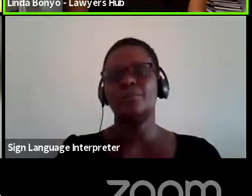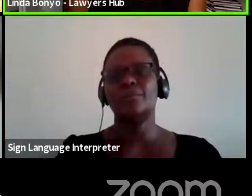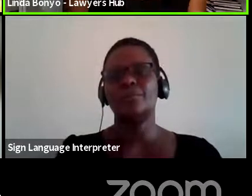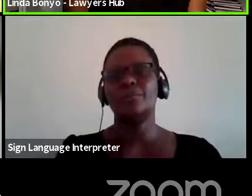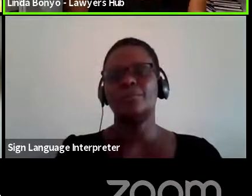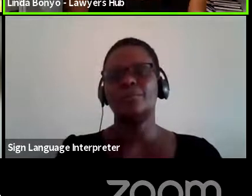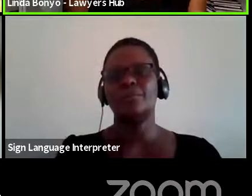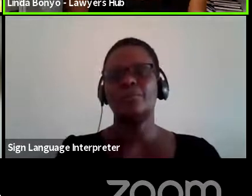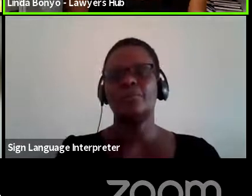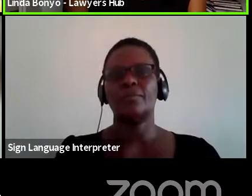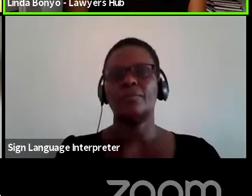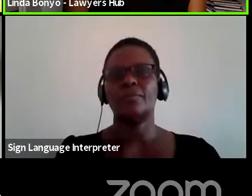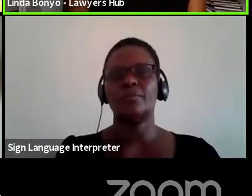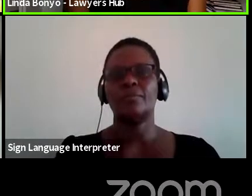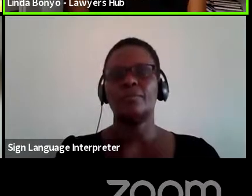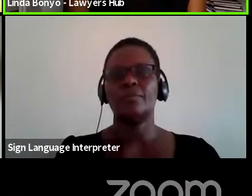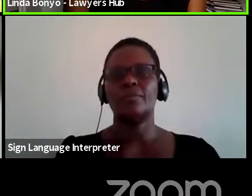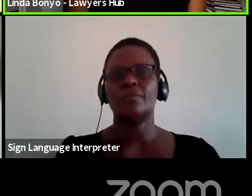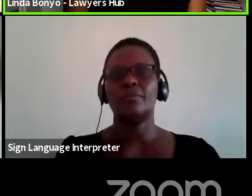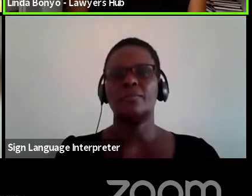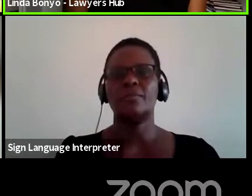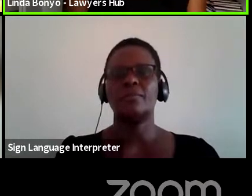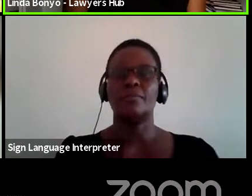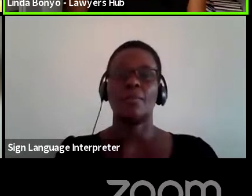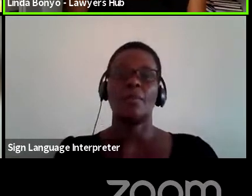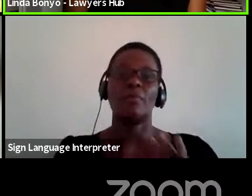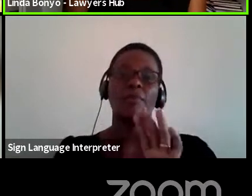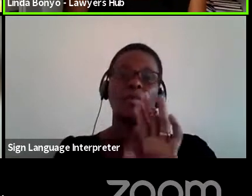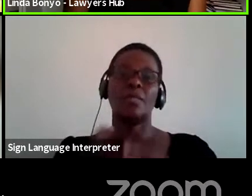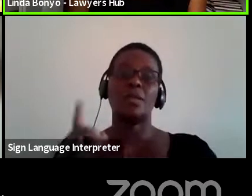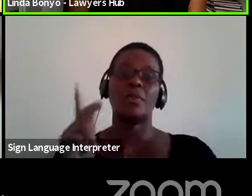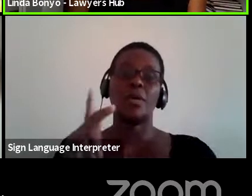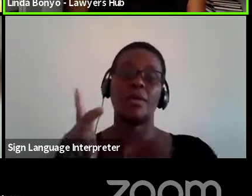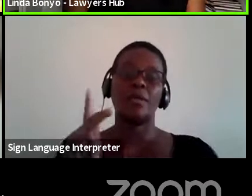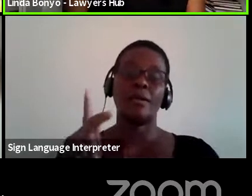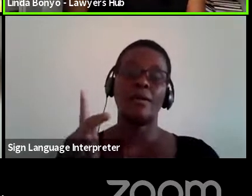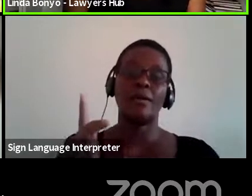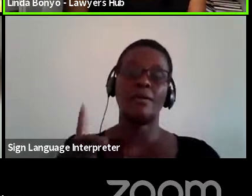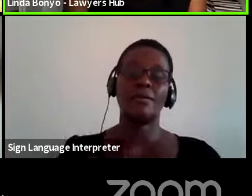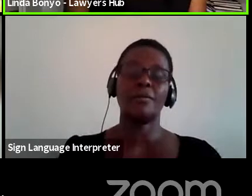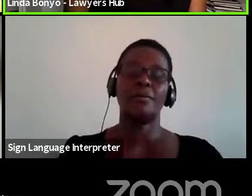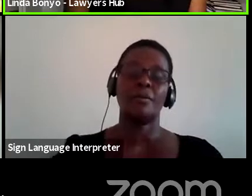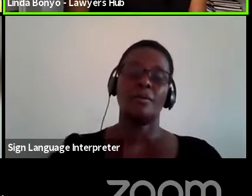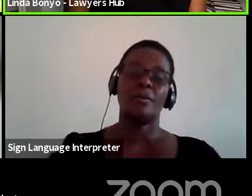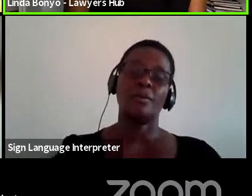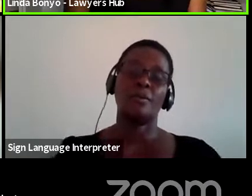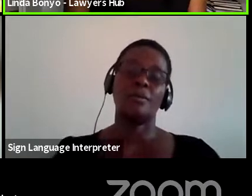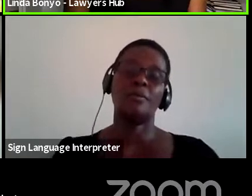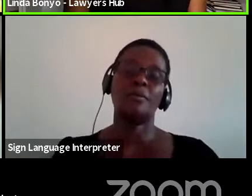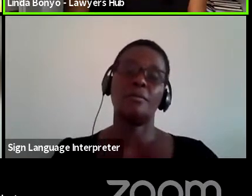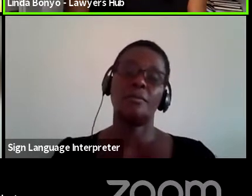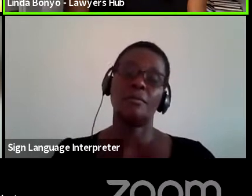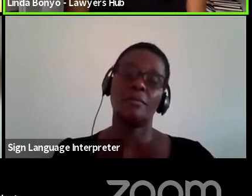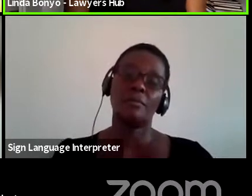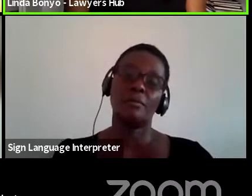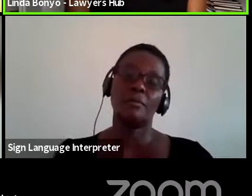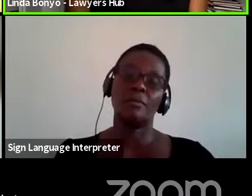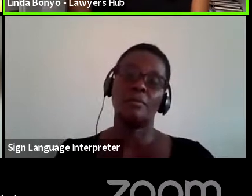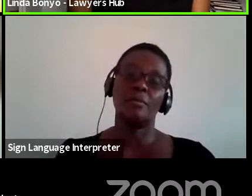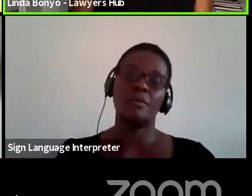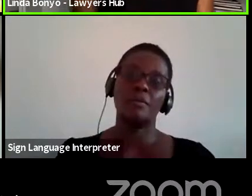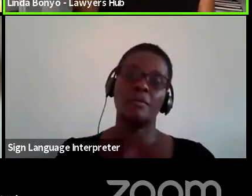laws now, for instance, in Kenya, still point to the fact that there needs to be a level of appeal, and